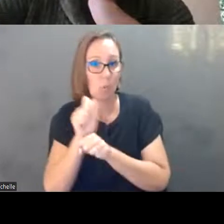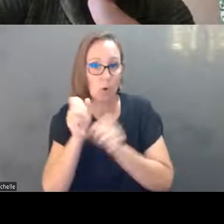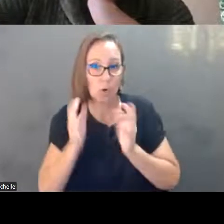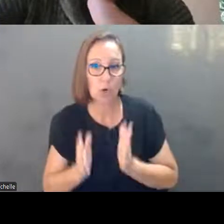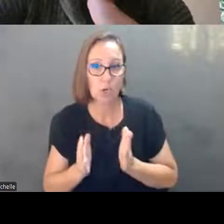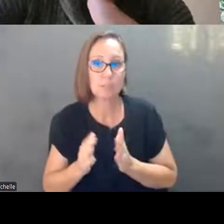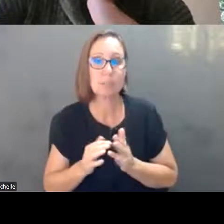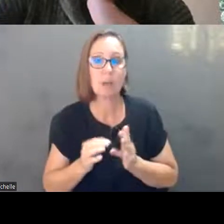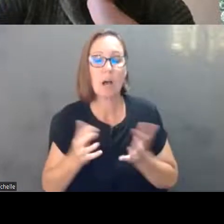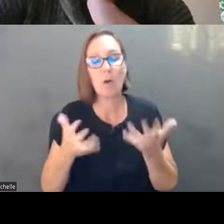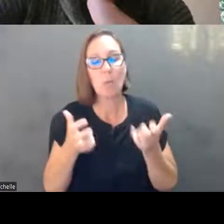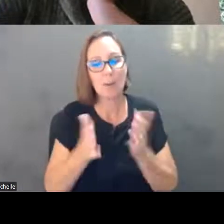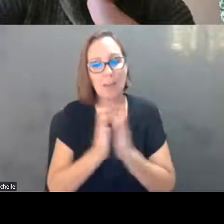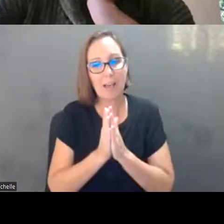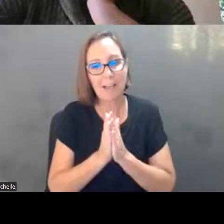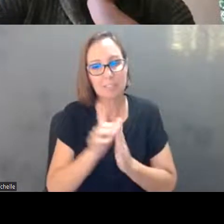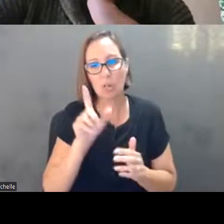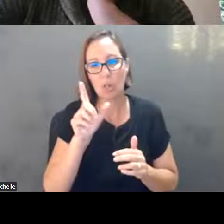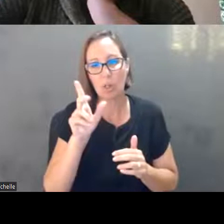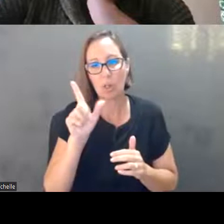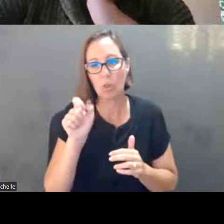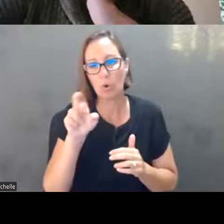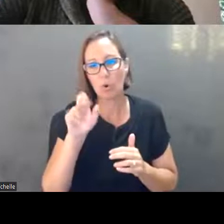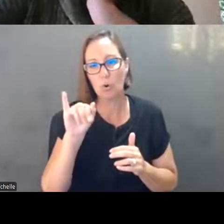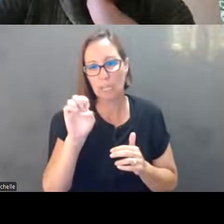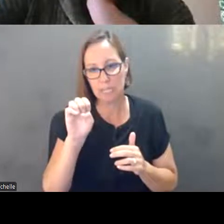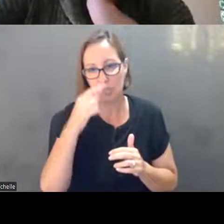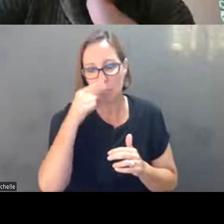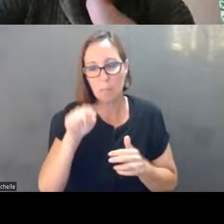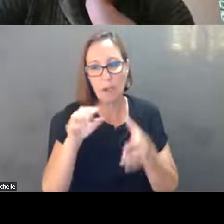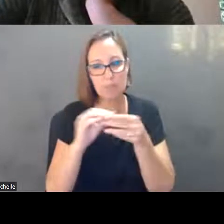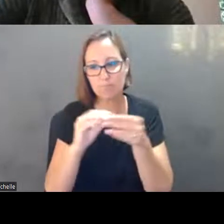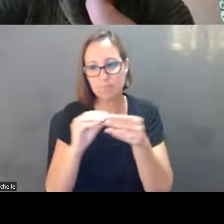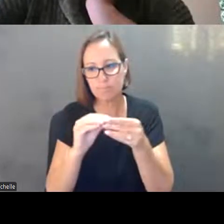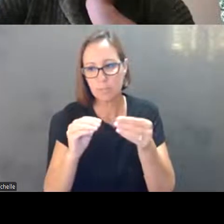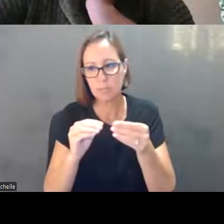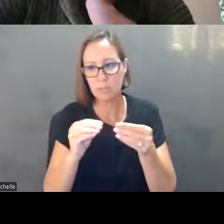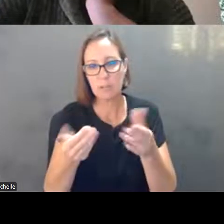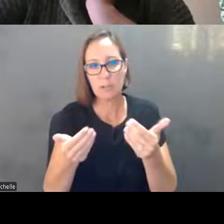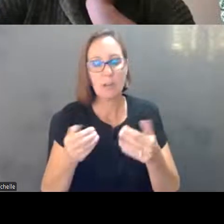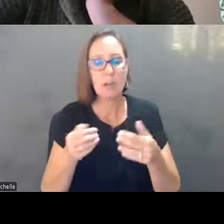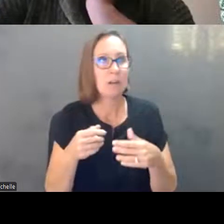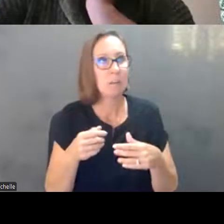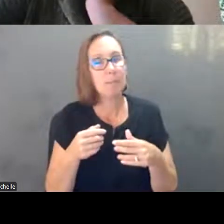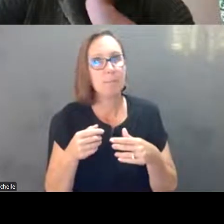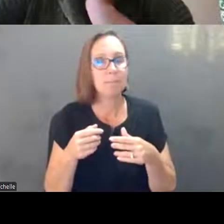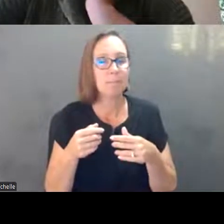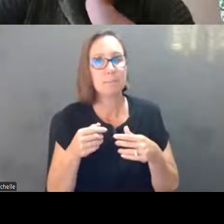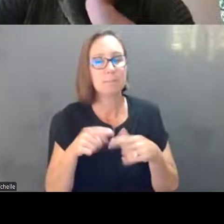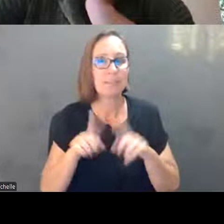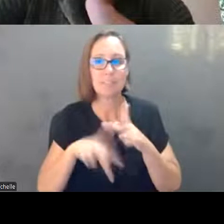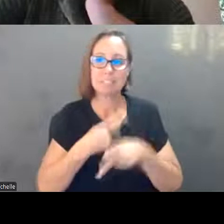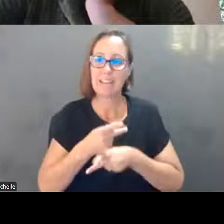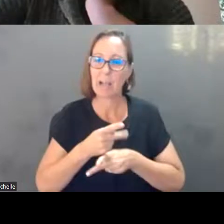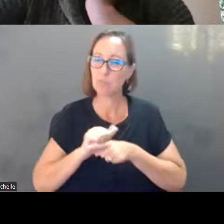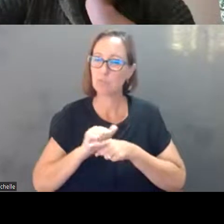I wanted to ask you, Lori, if you would mind talking about kind of what different types of training